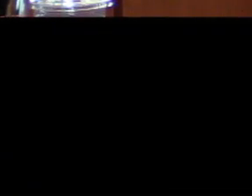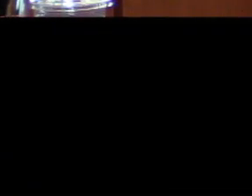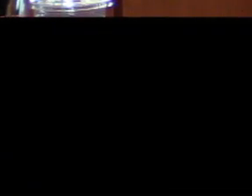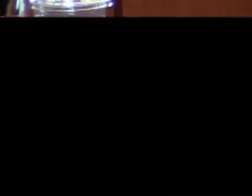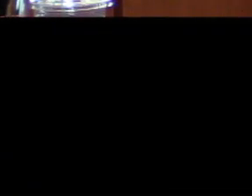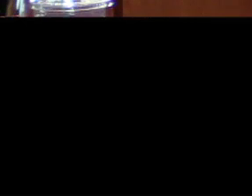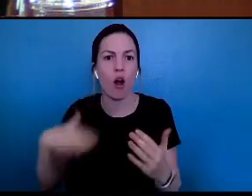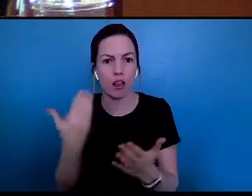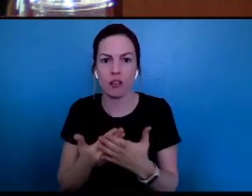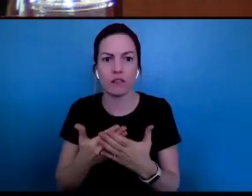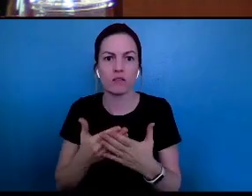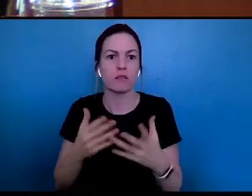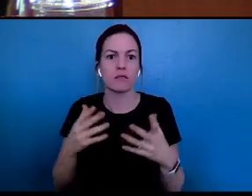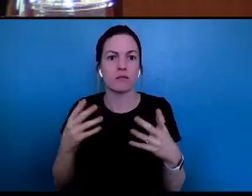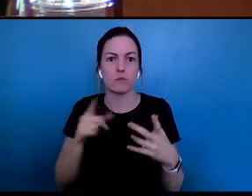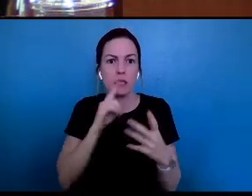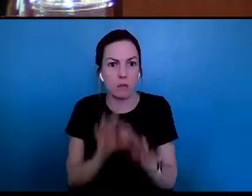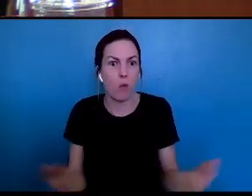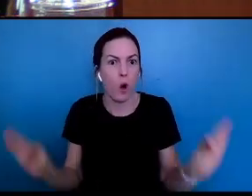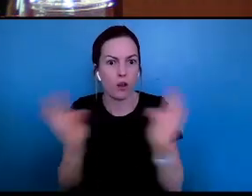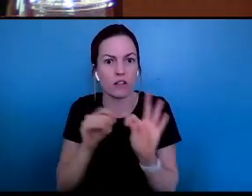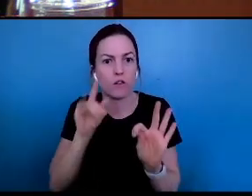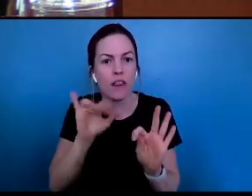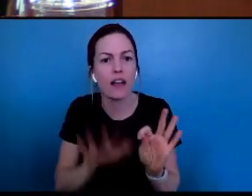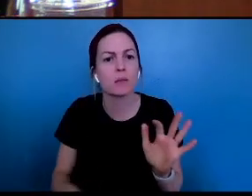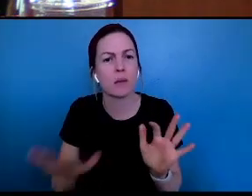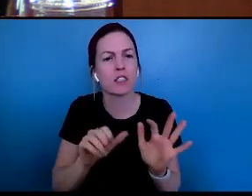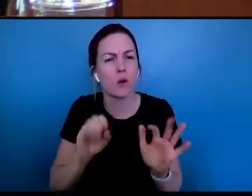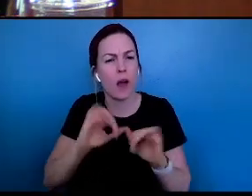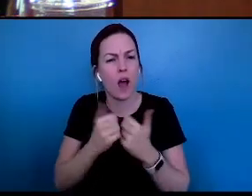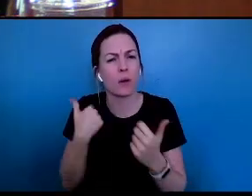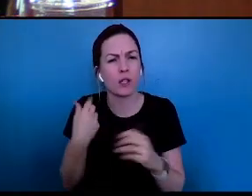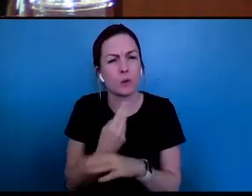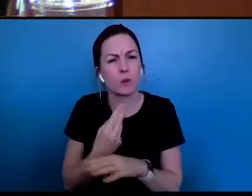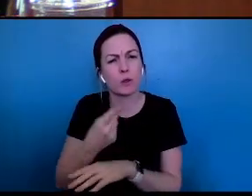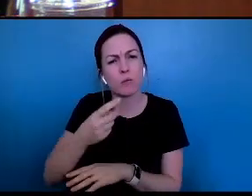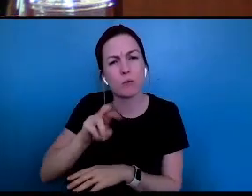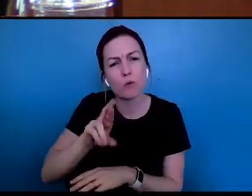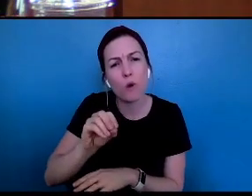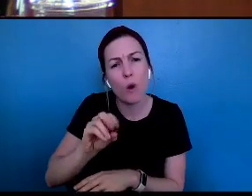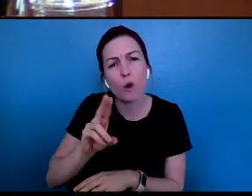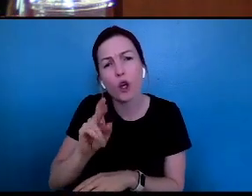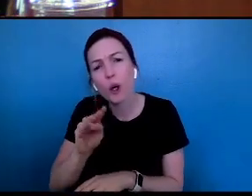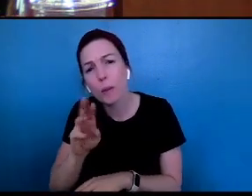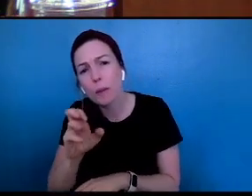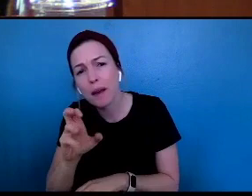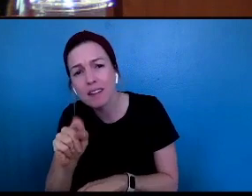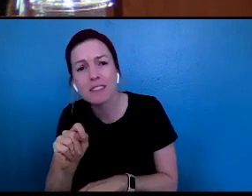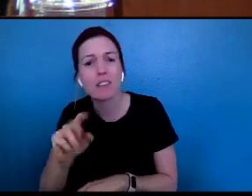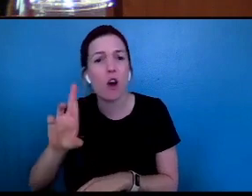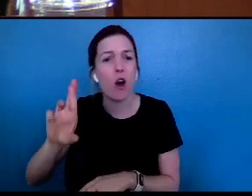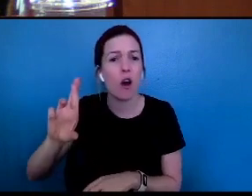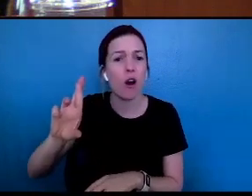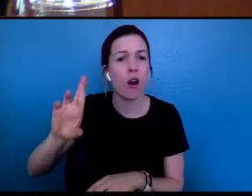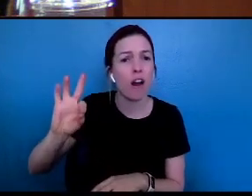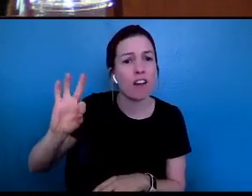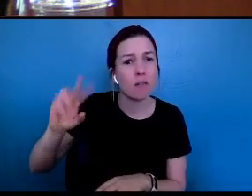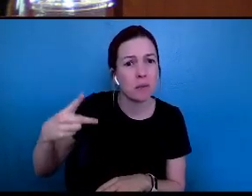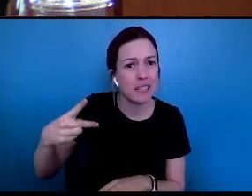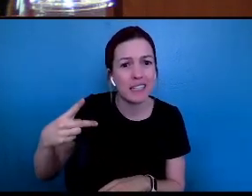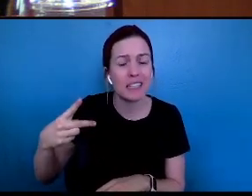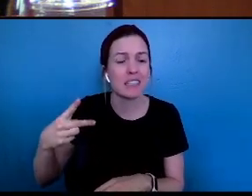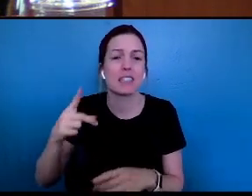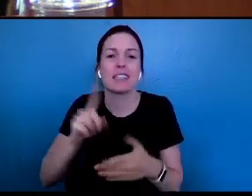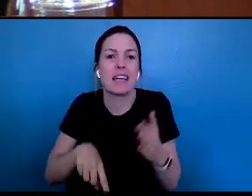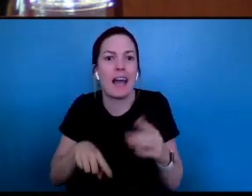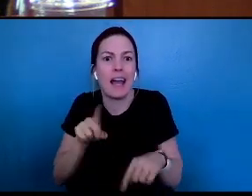PETS space. But had we had to use procurement or RFPs or what to do that, we cannot do that in